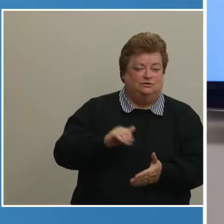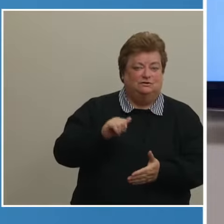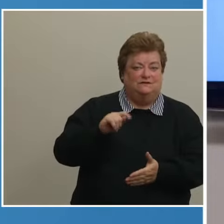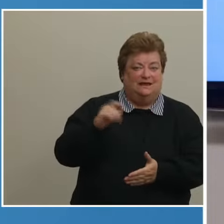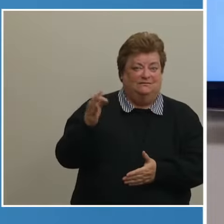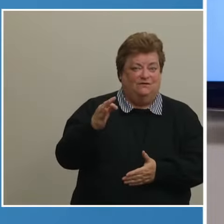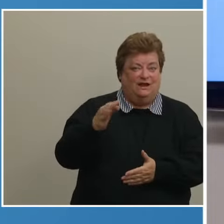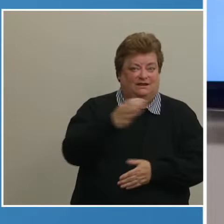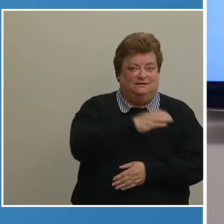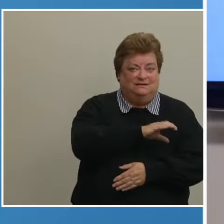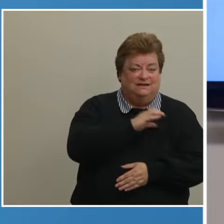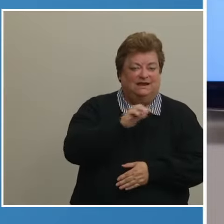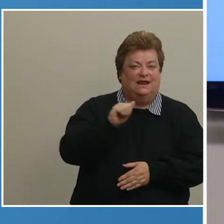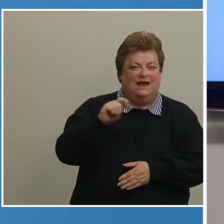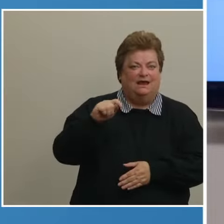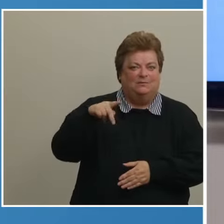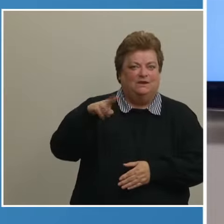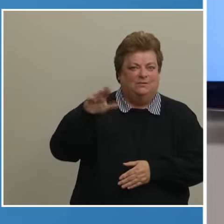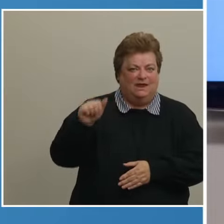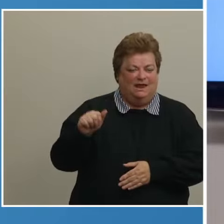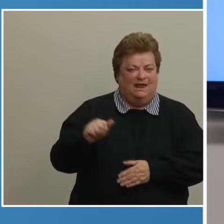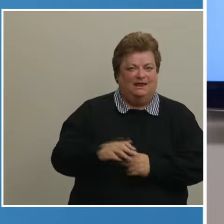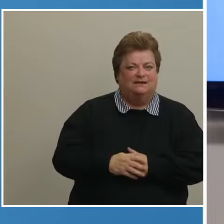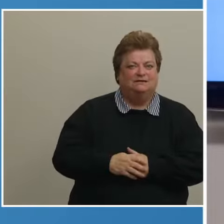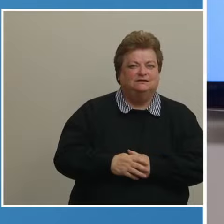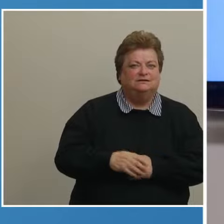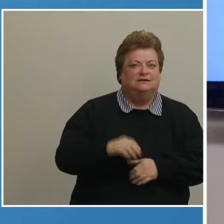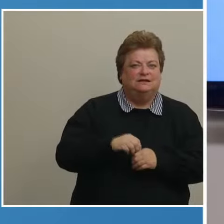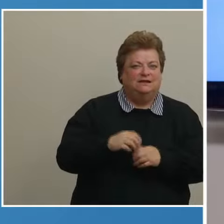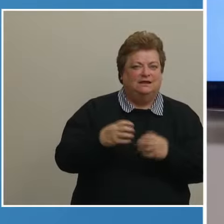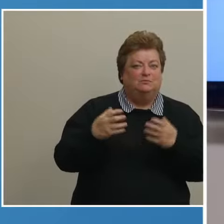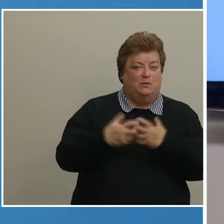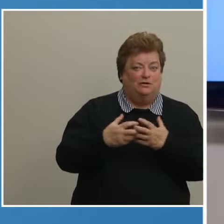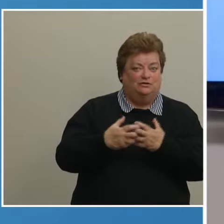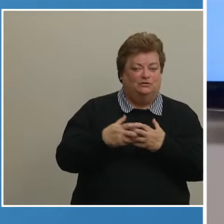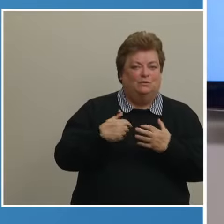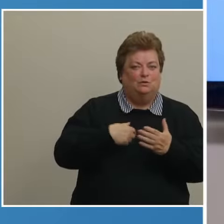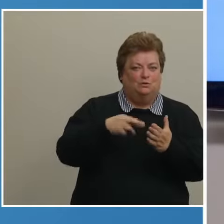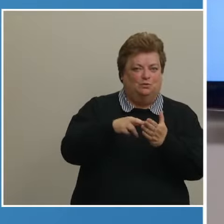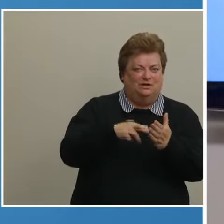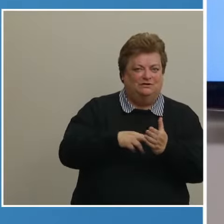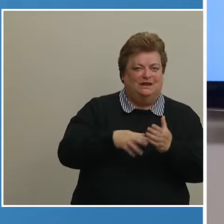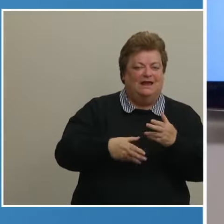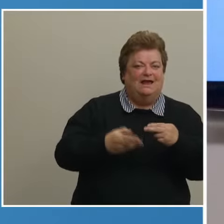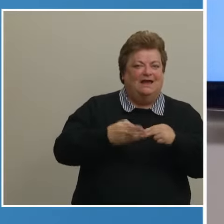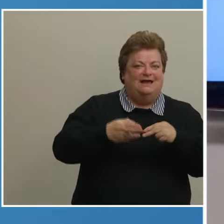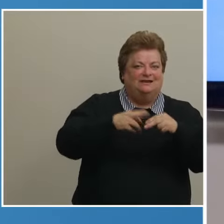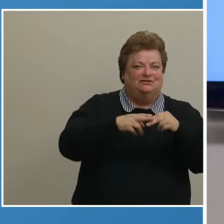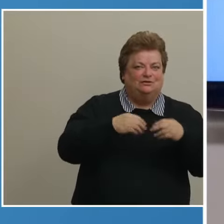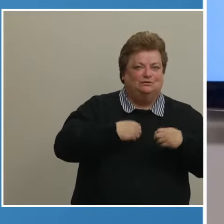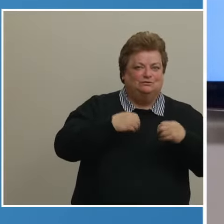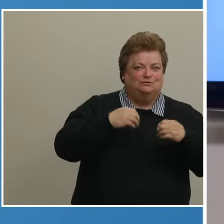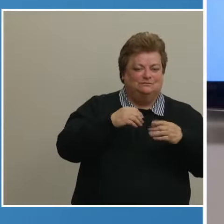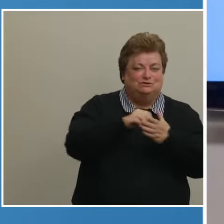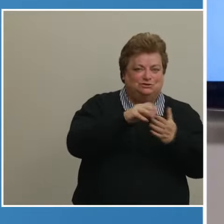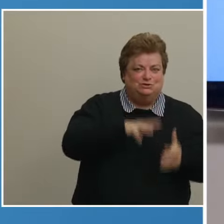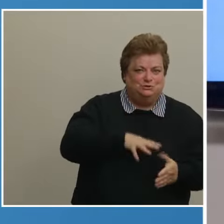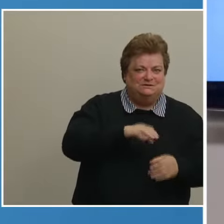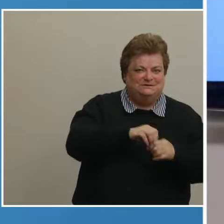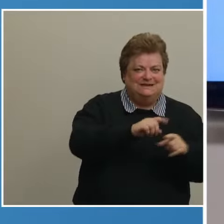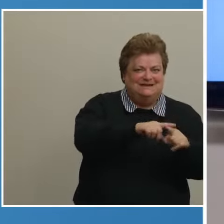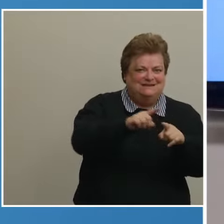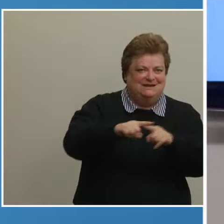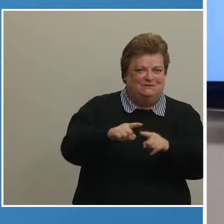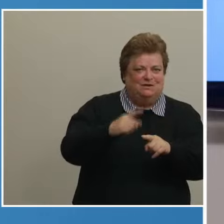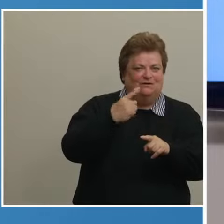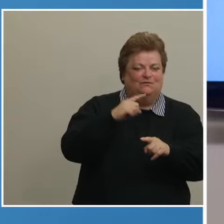Friday's clinic at the arena. In partnership, we'll be registering additional students and get them scheduled for